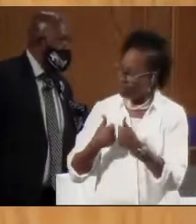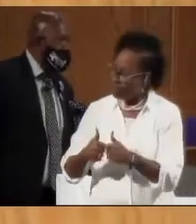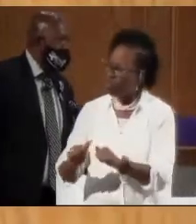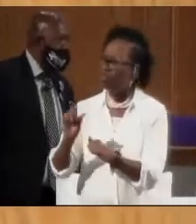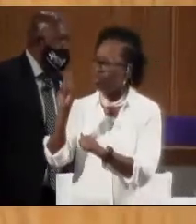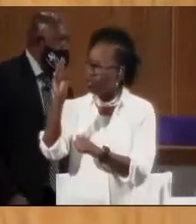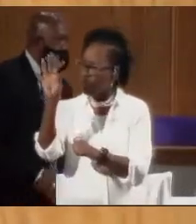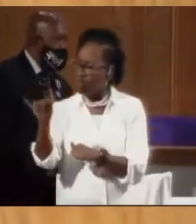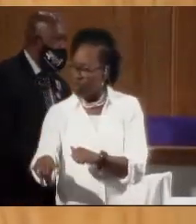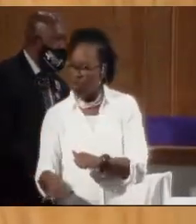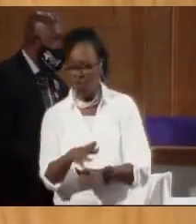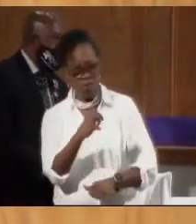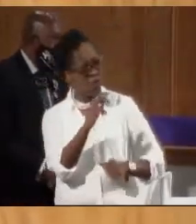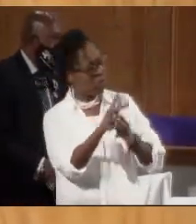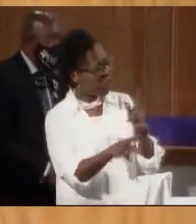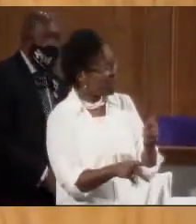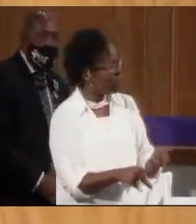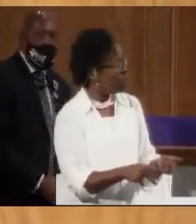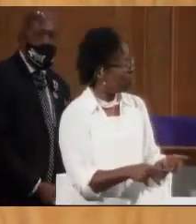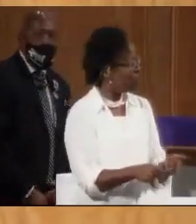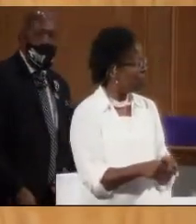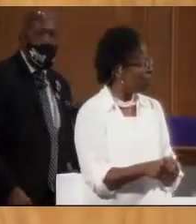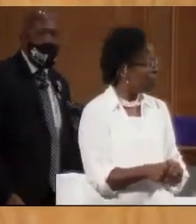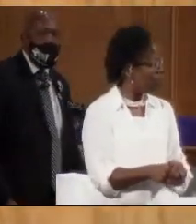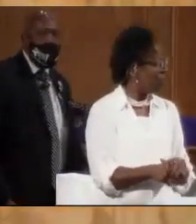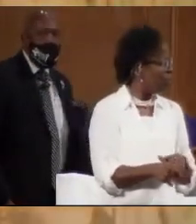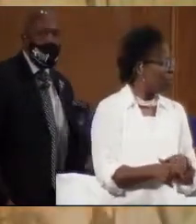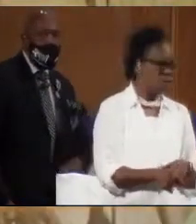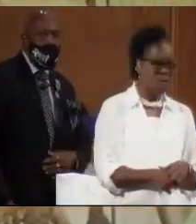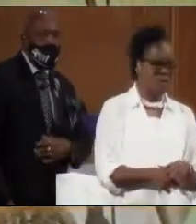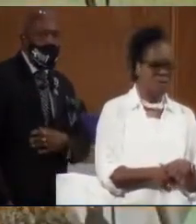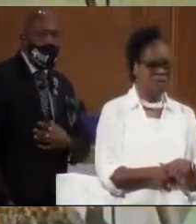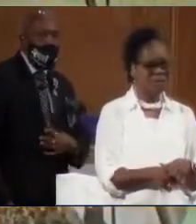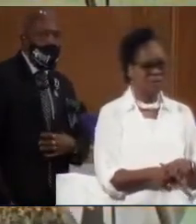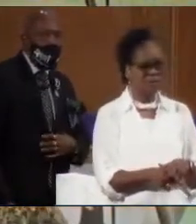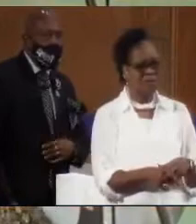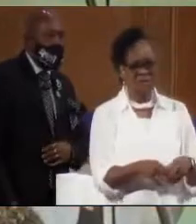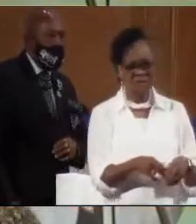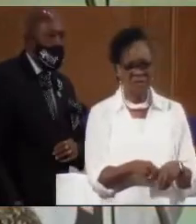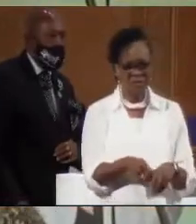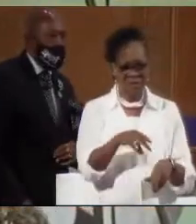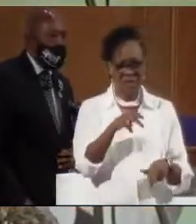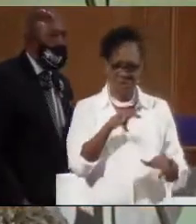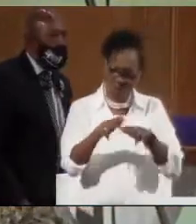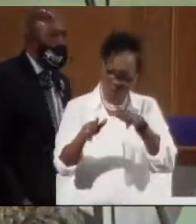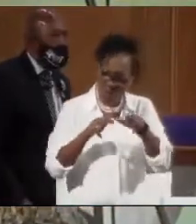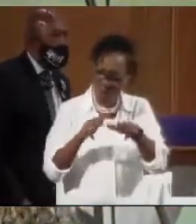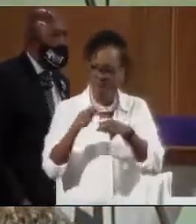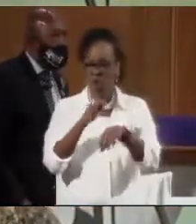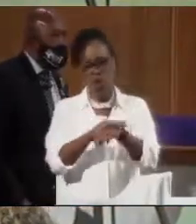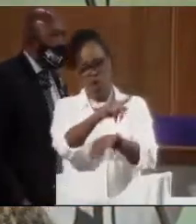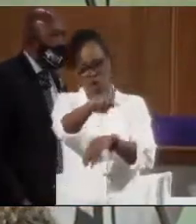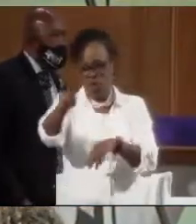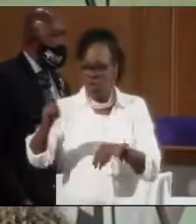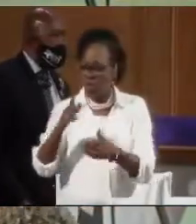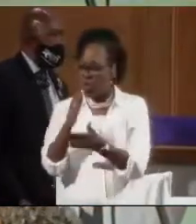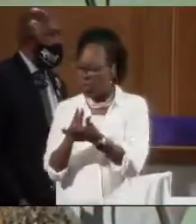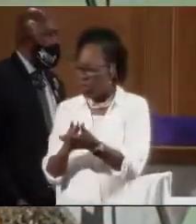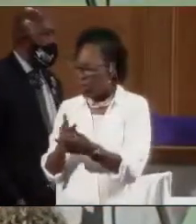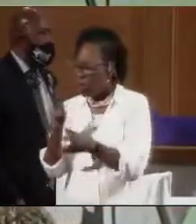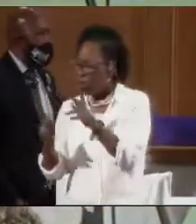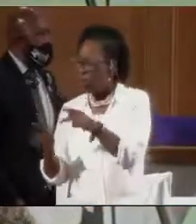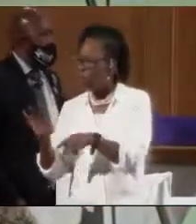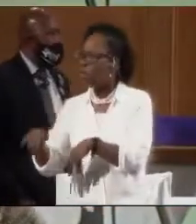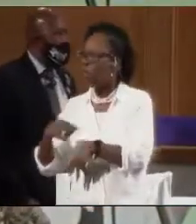forward and people were stepping on you? Some of the very people who said they like